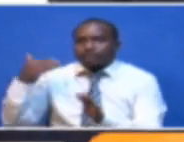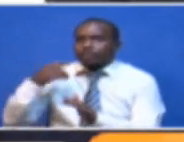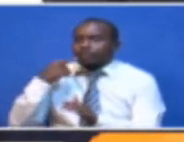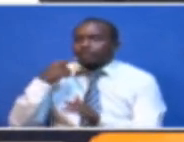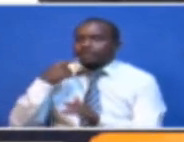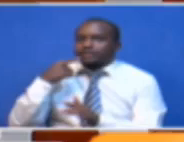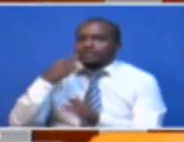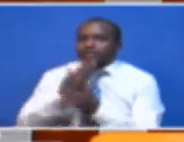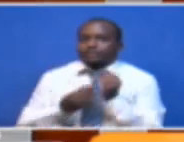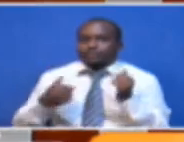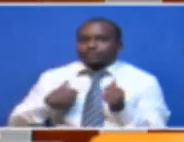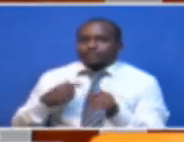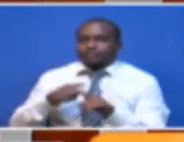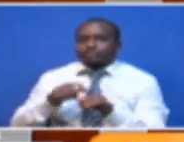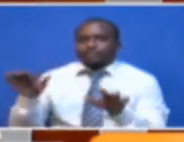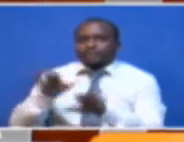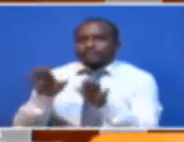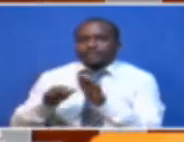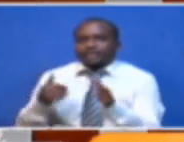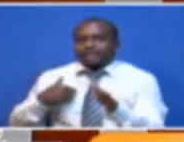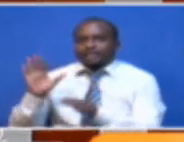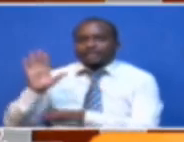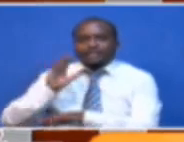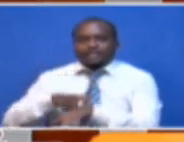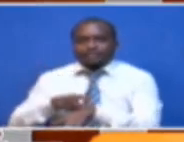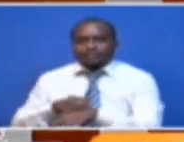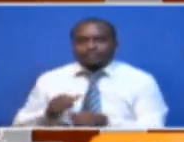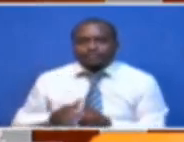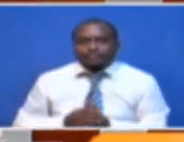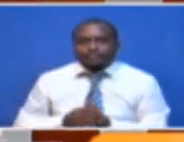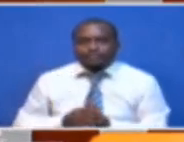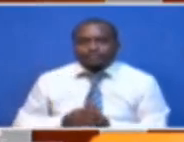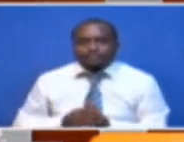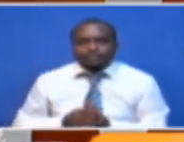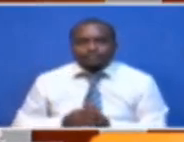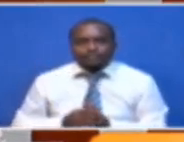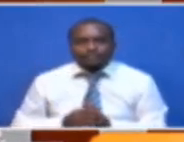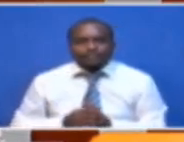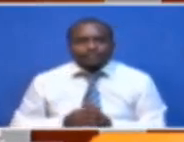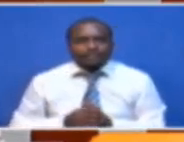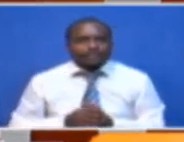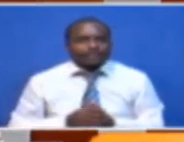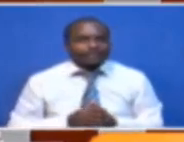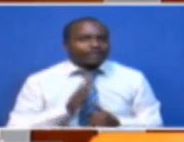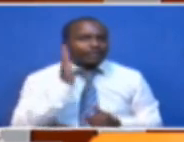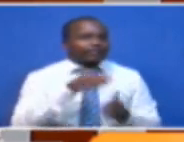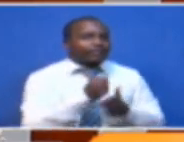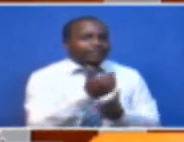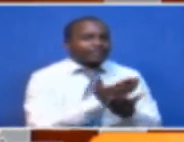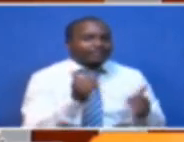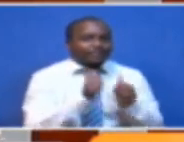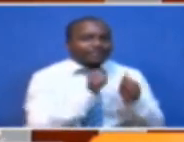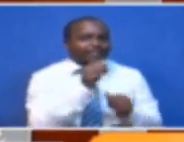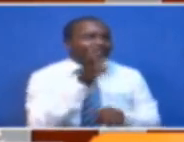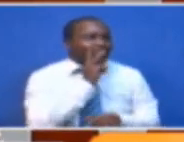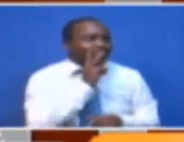down. Yes. But everything has its time, right? Are you going to buy me something which is not water?